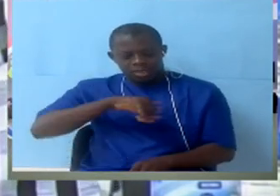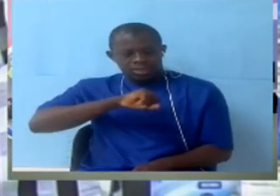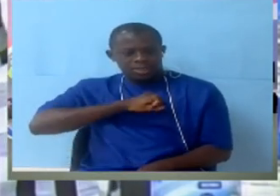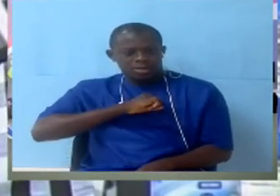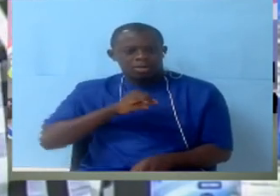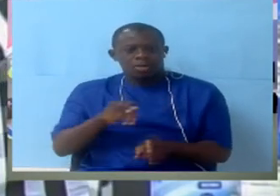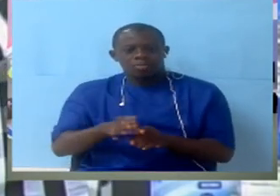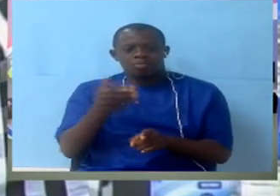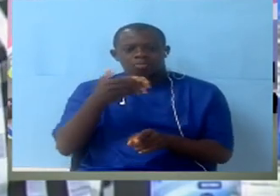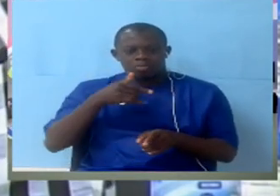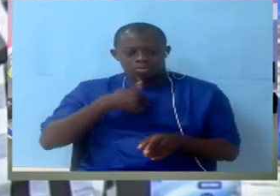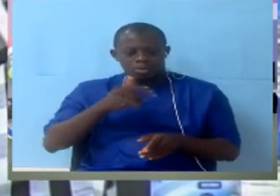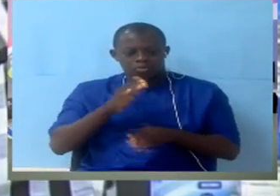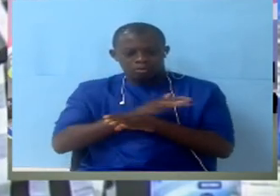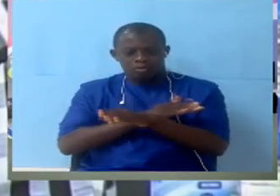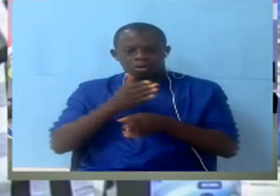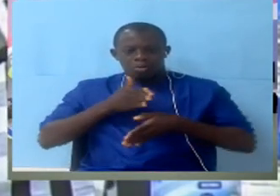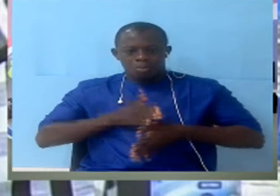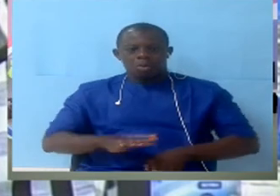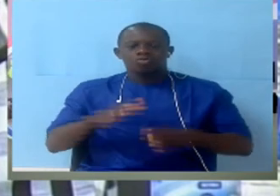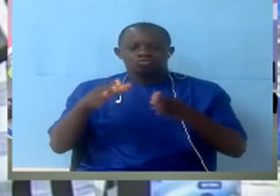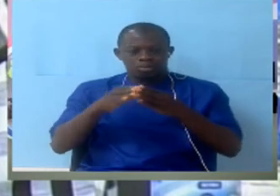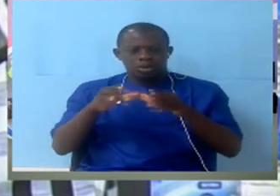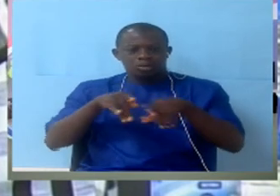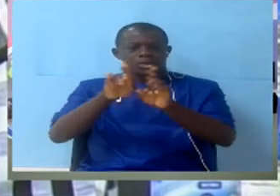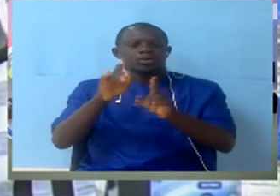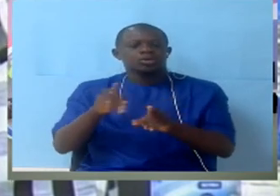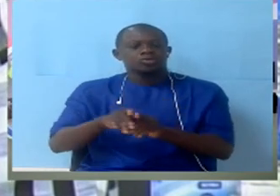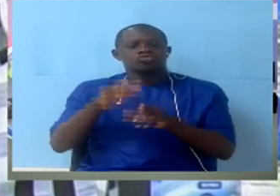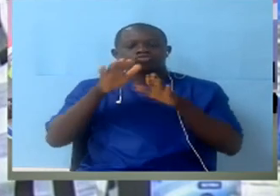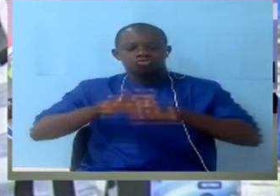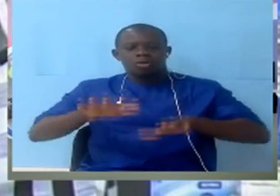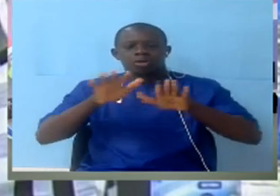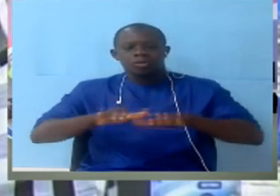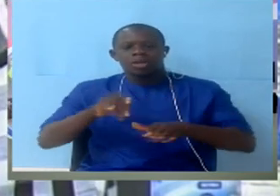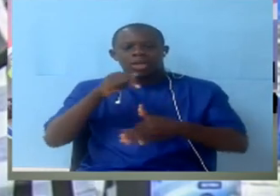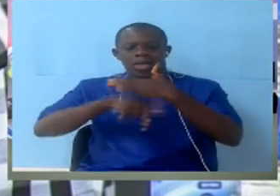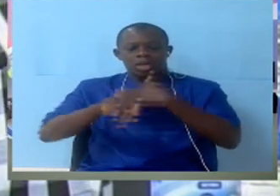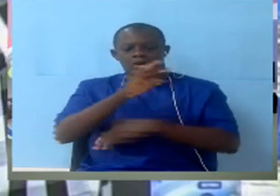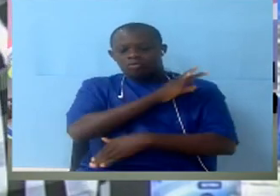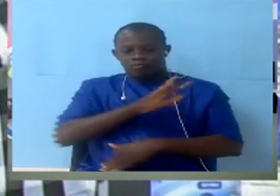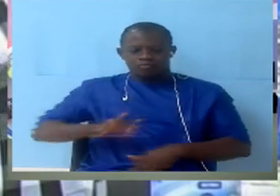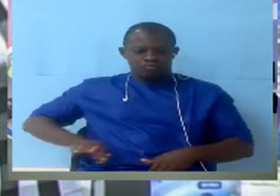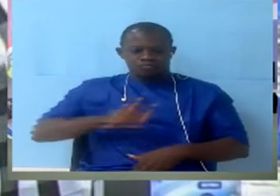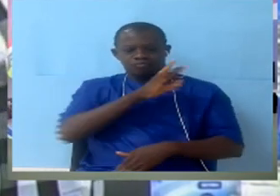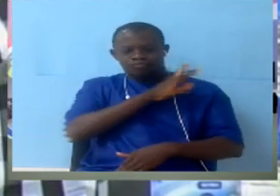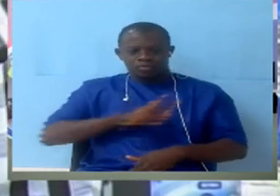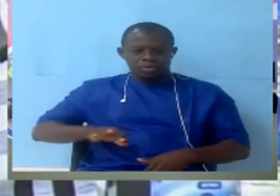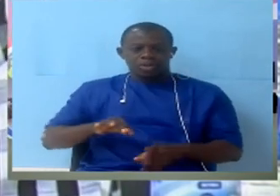Myself, in fact, I was born with the Jolas in Fonyi. Because my father